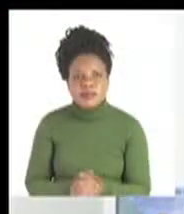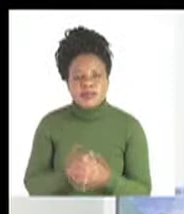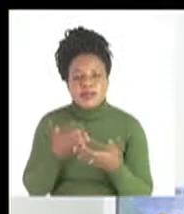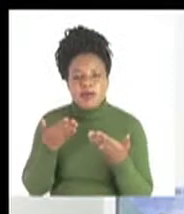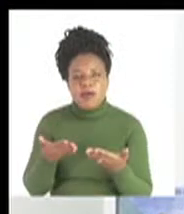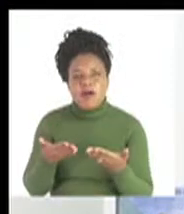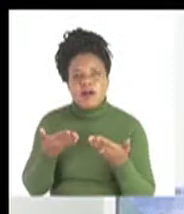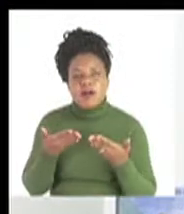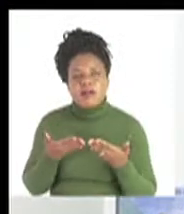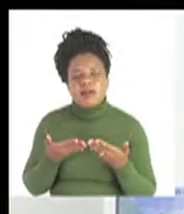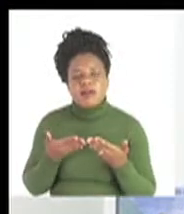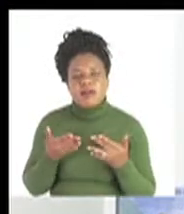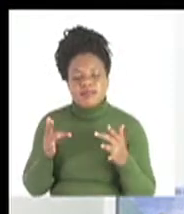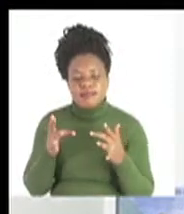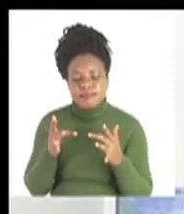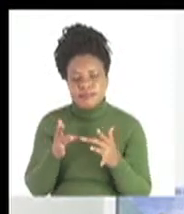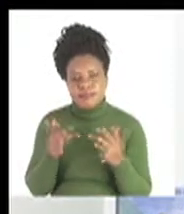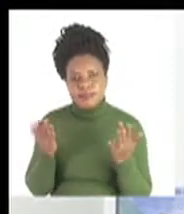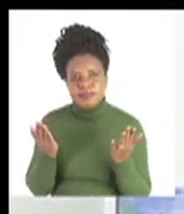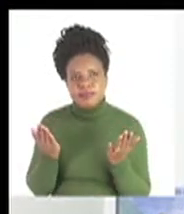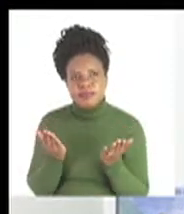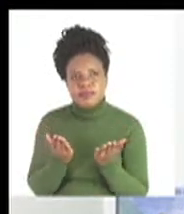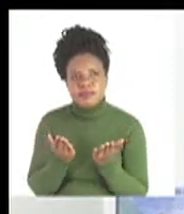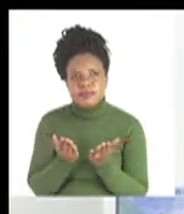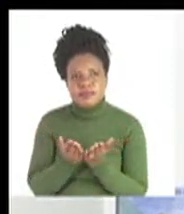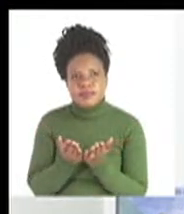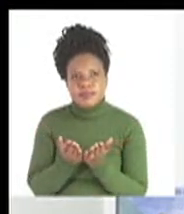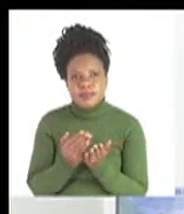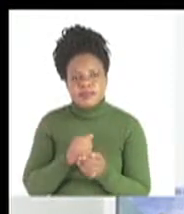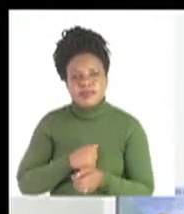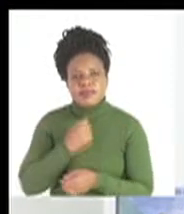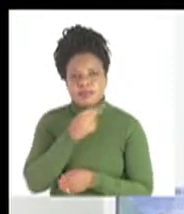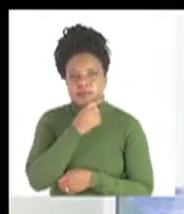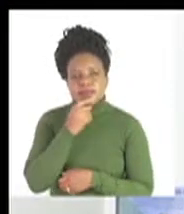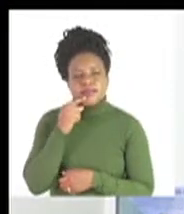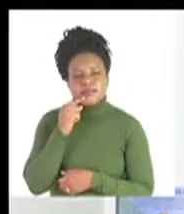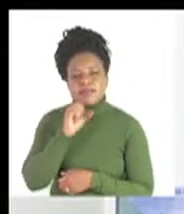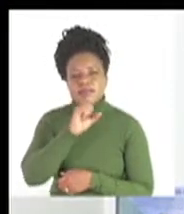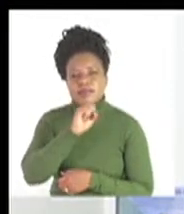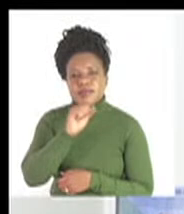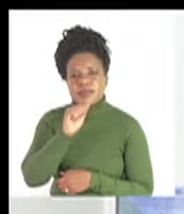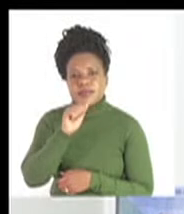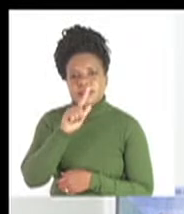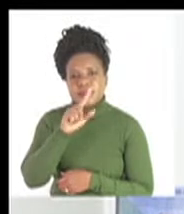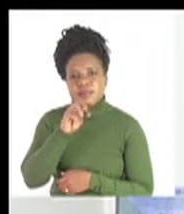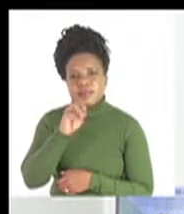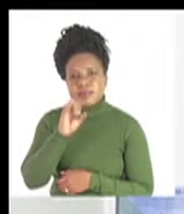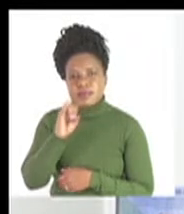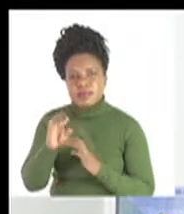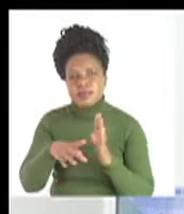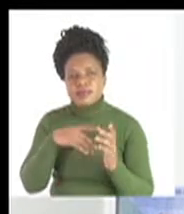Welcome to My Zone Online School. My name is Mr. Letwai Dumi. Welcome, Clarice.